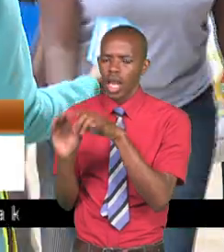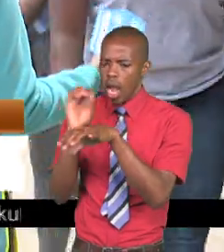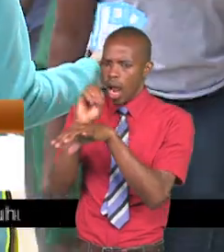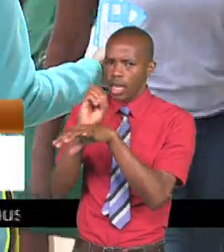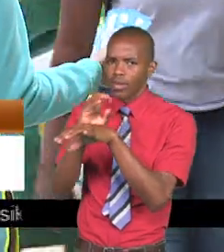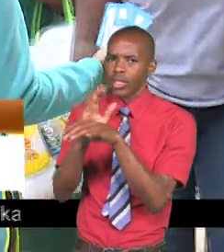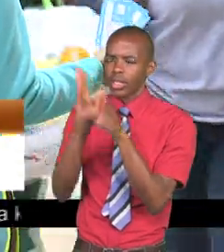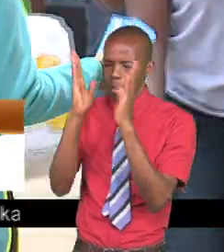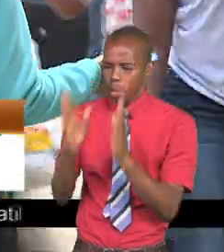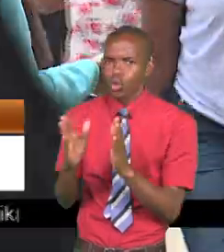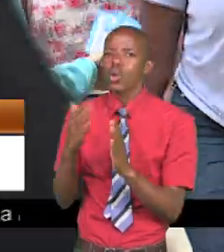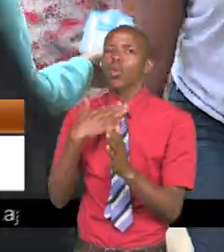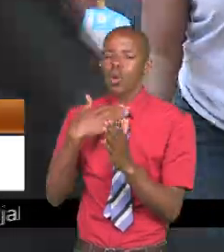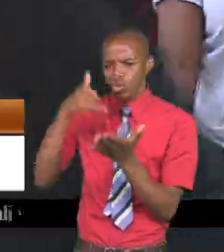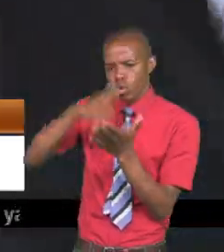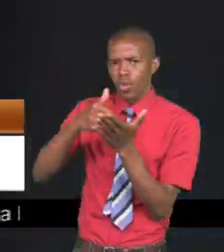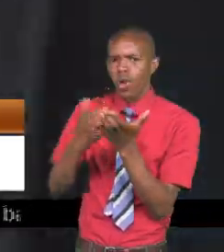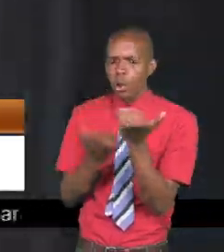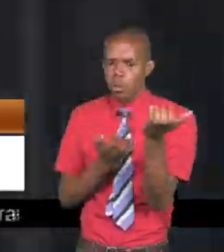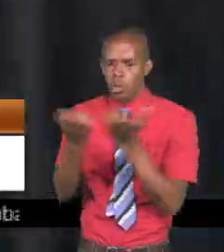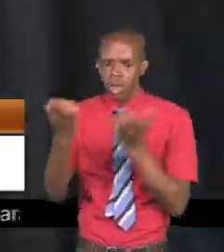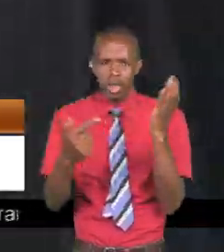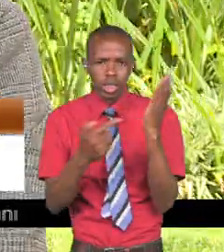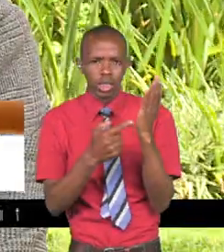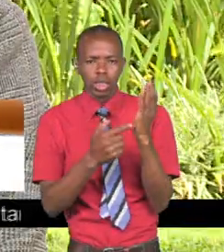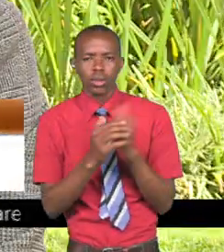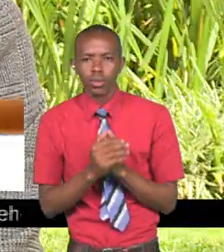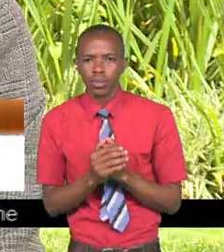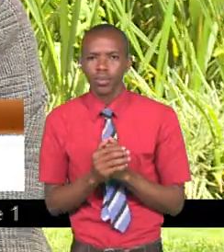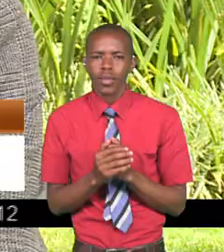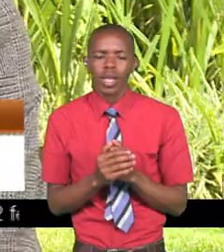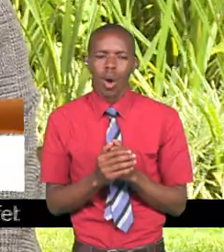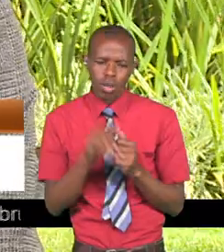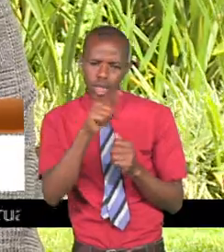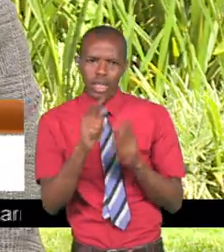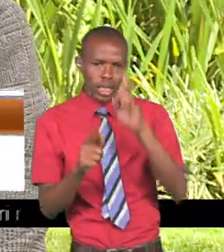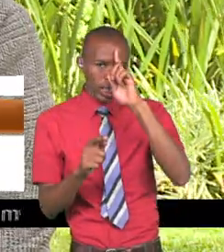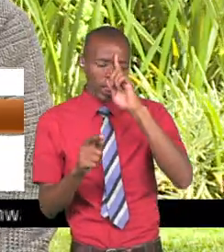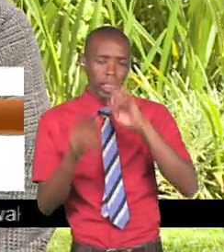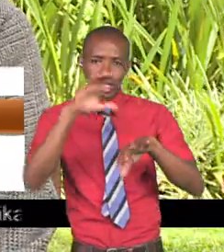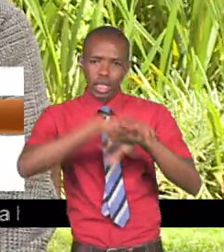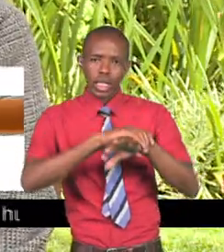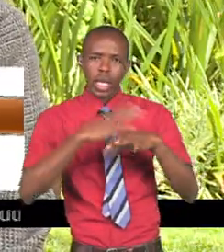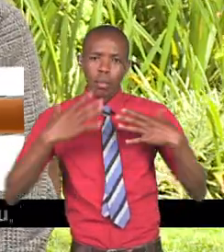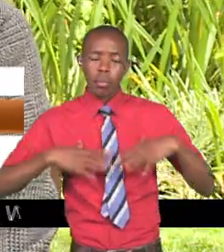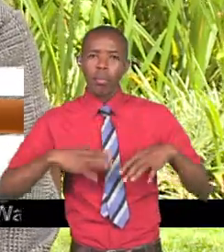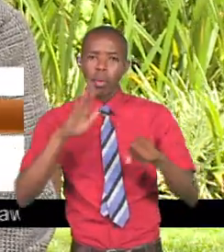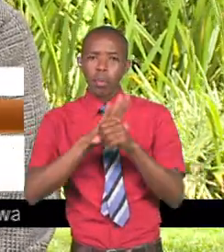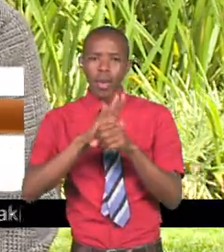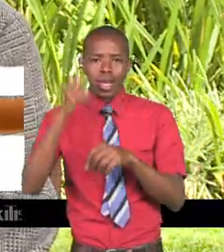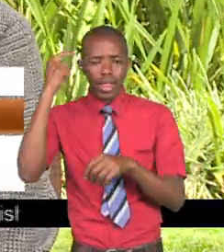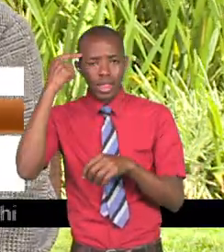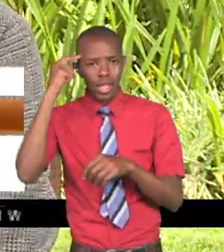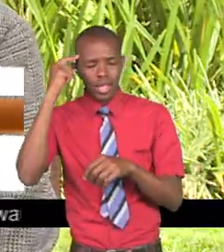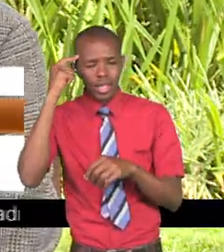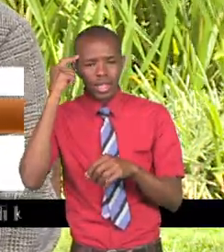kila anayepanga kujihusisha na uuzaji wa kidijitali. Take it seriously. A lot of people think that